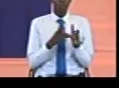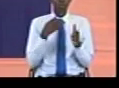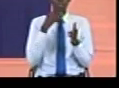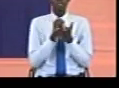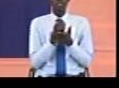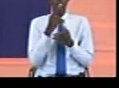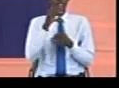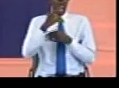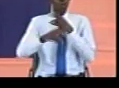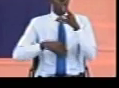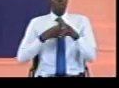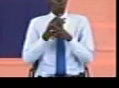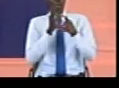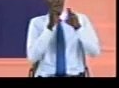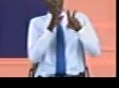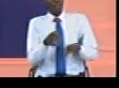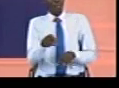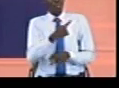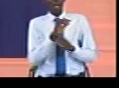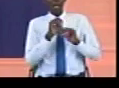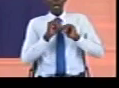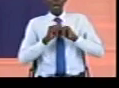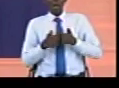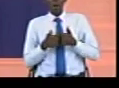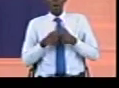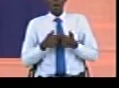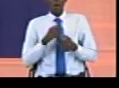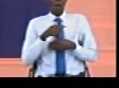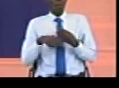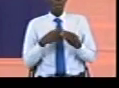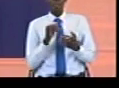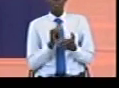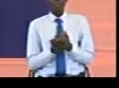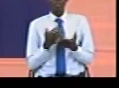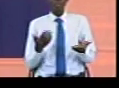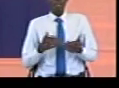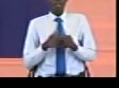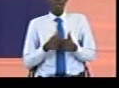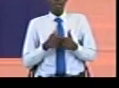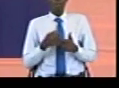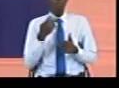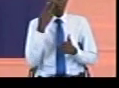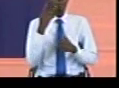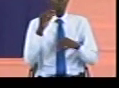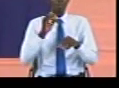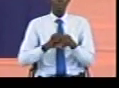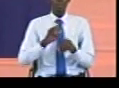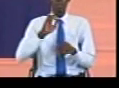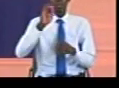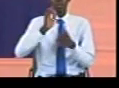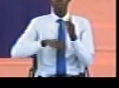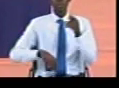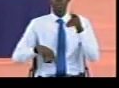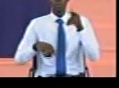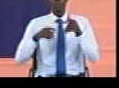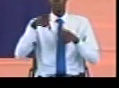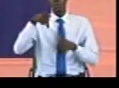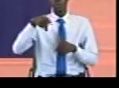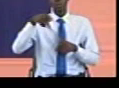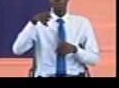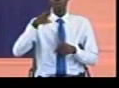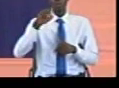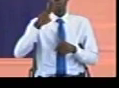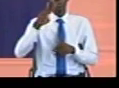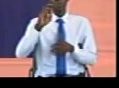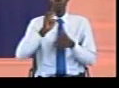them. How about that? How will that happen? The world hated them. Look at chapter 29, Proverbs 29, verse